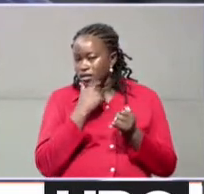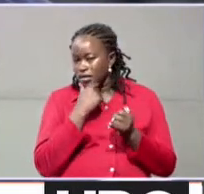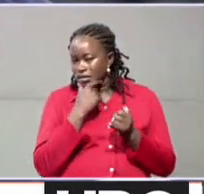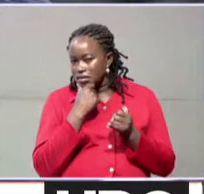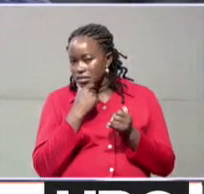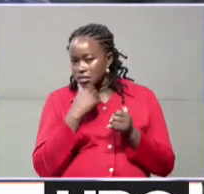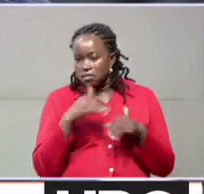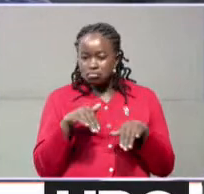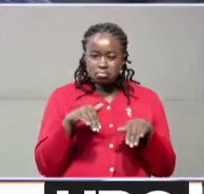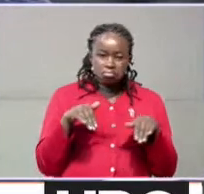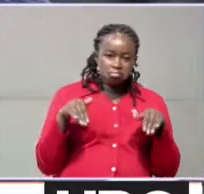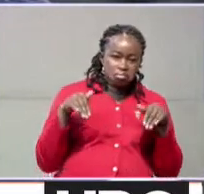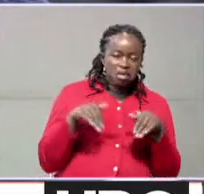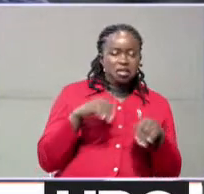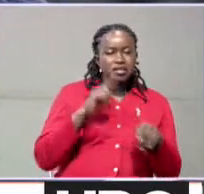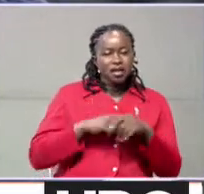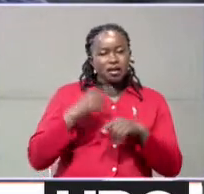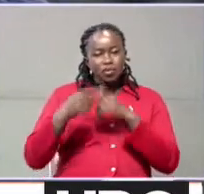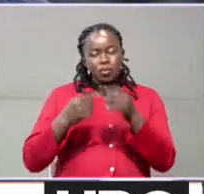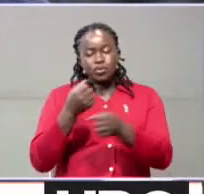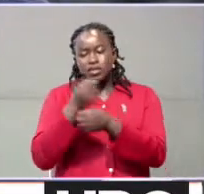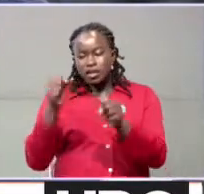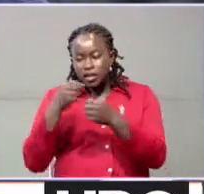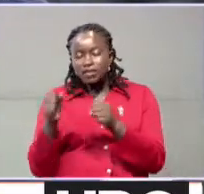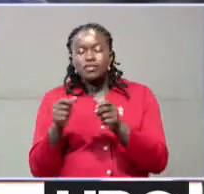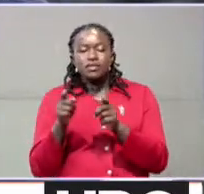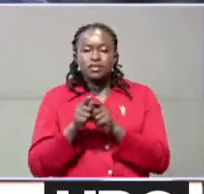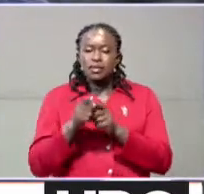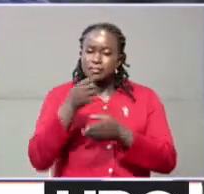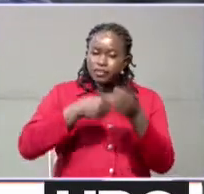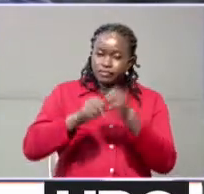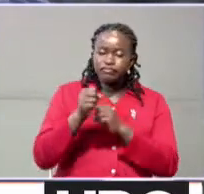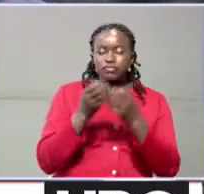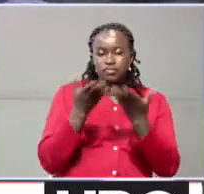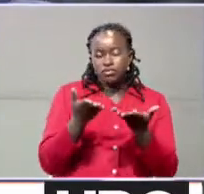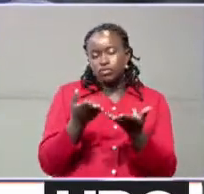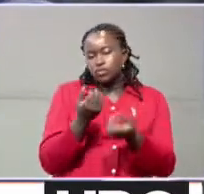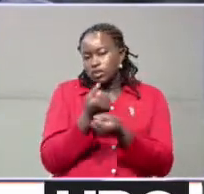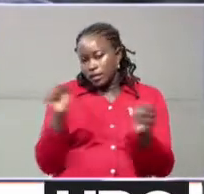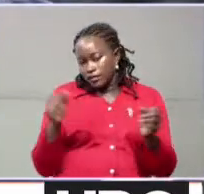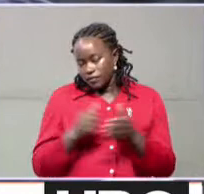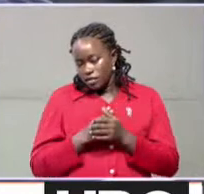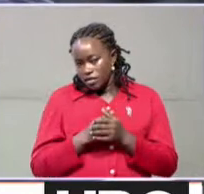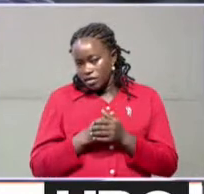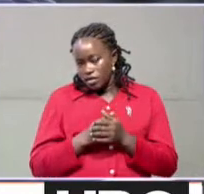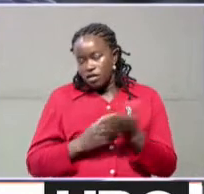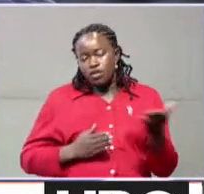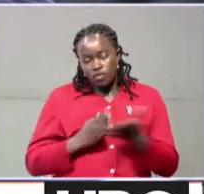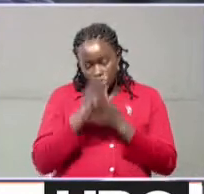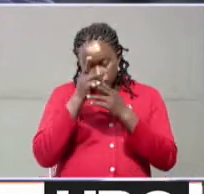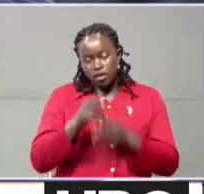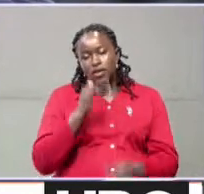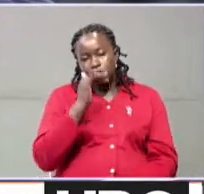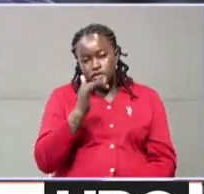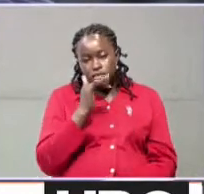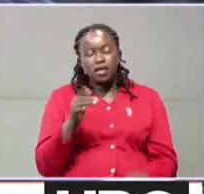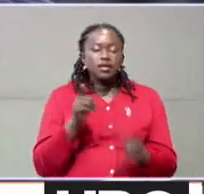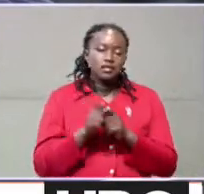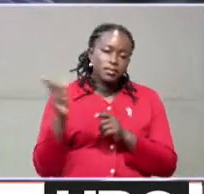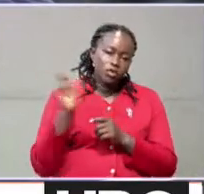during rescue and response not only will speaker and colleagues the nrm